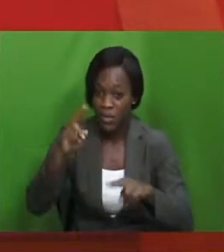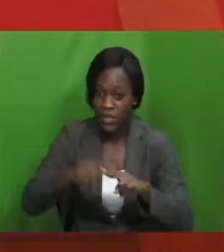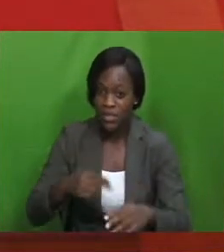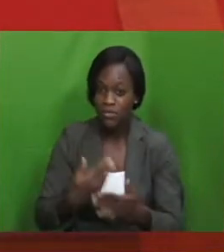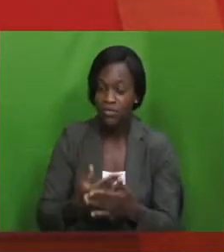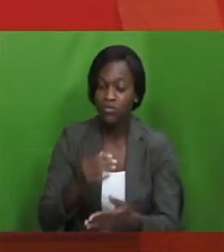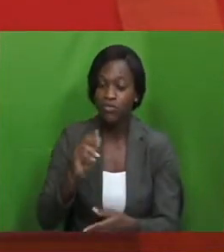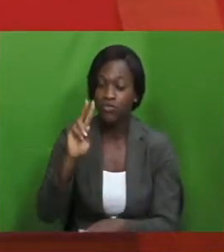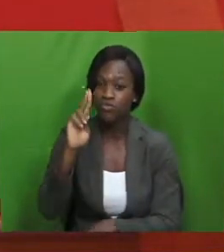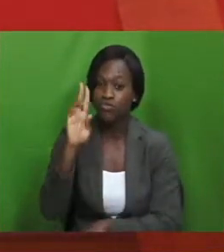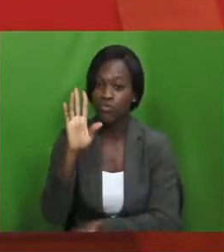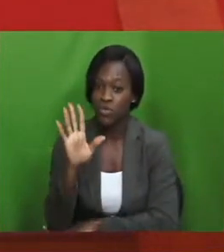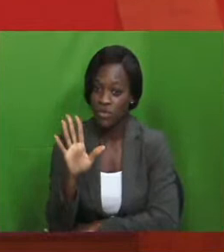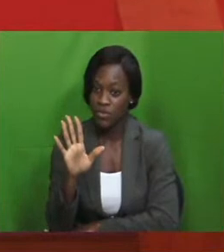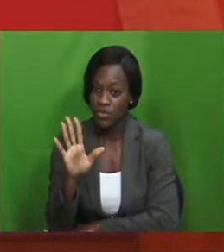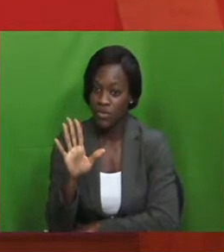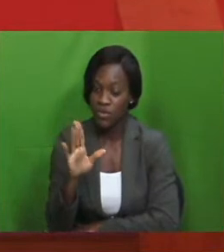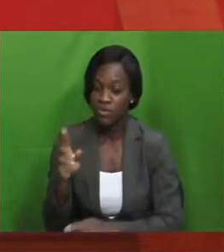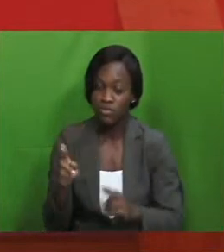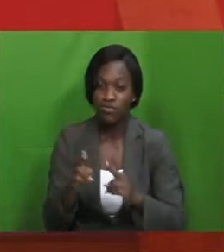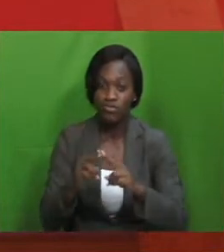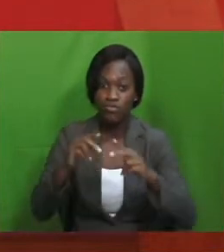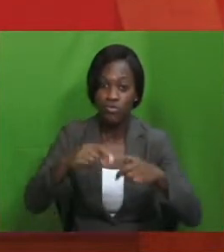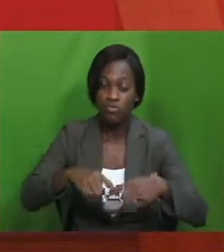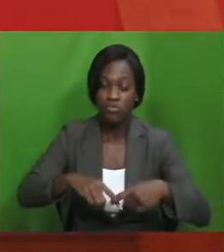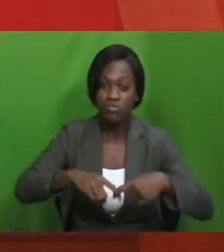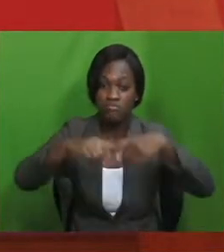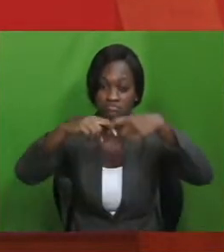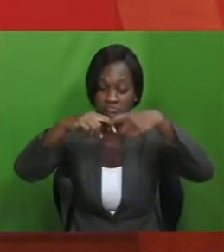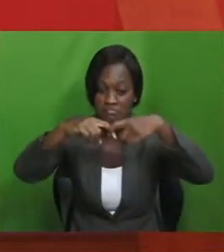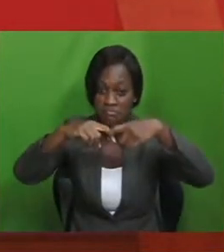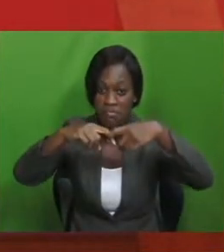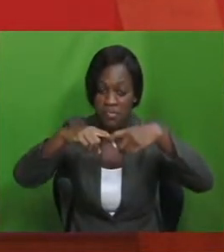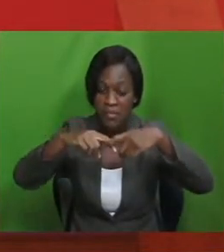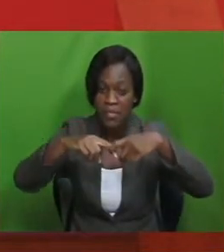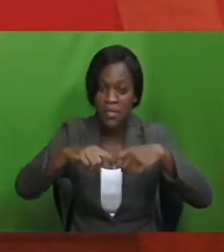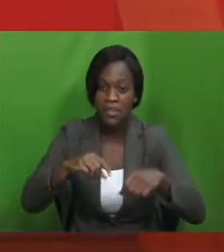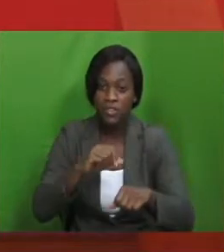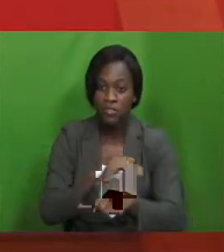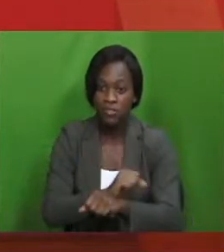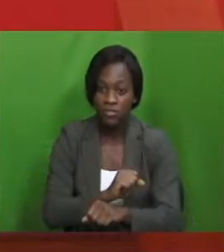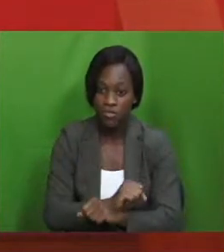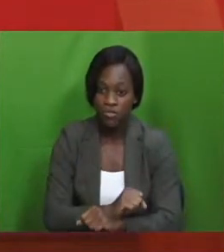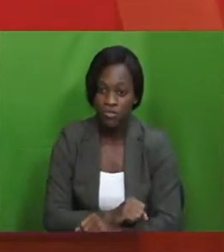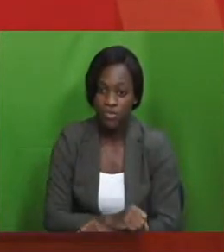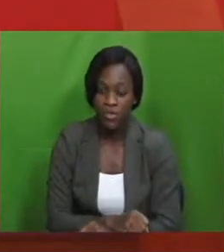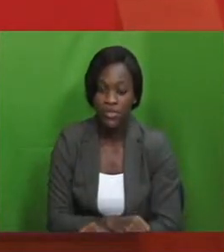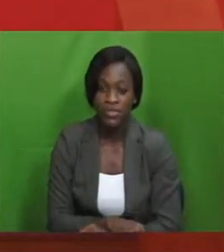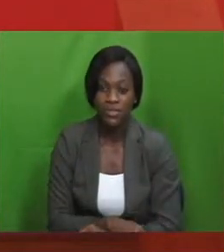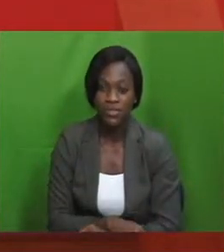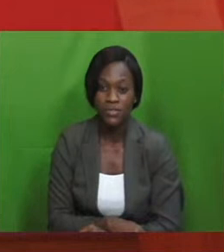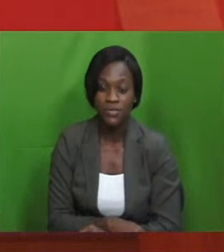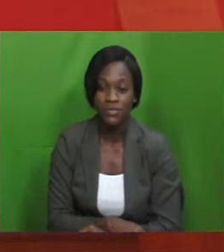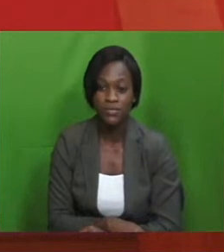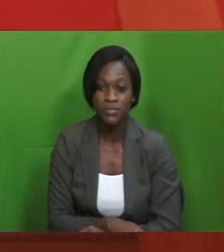And so I will suspend proceedings for the few minutes.